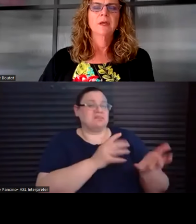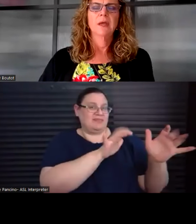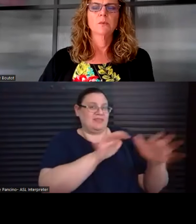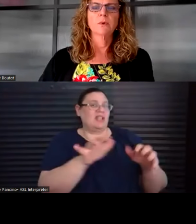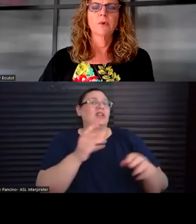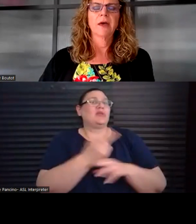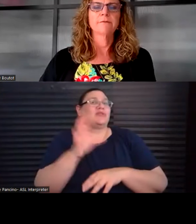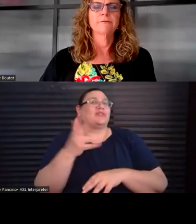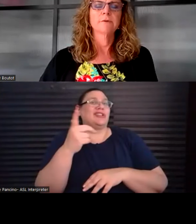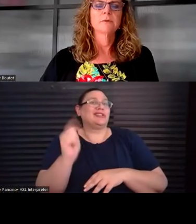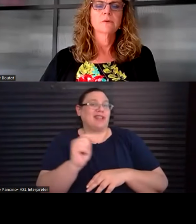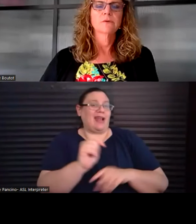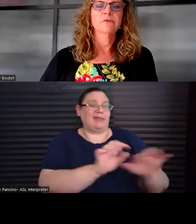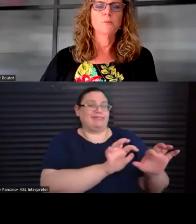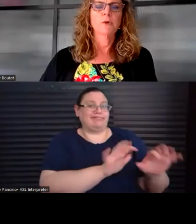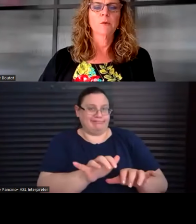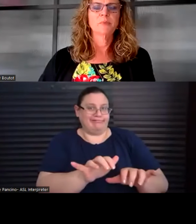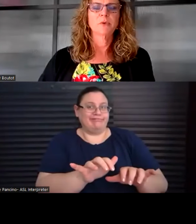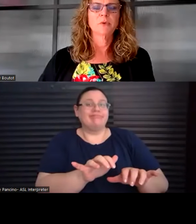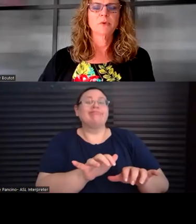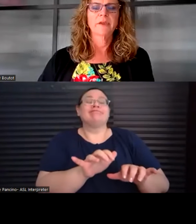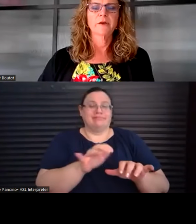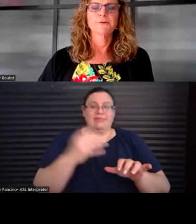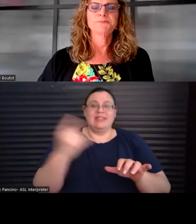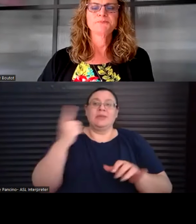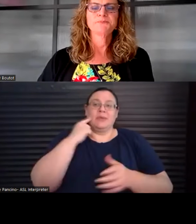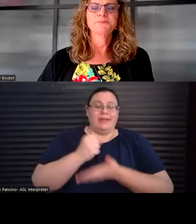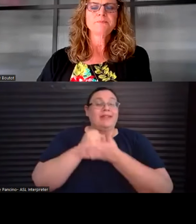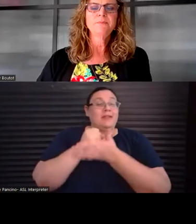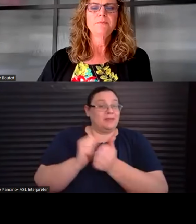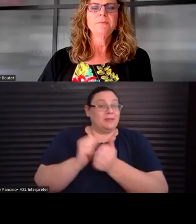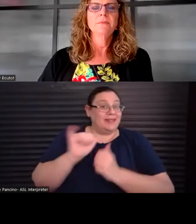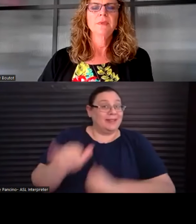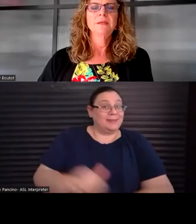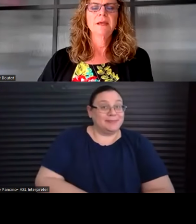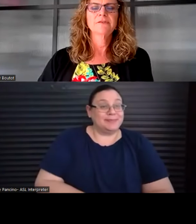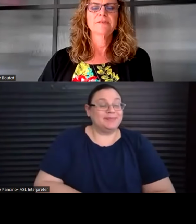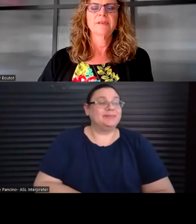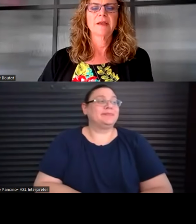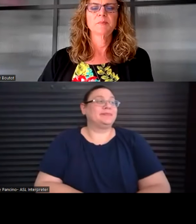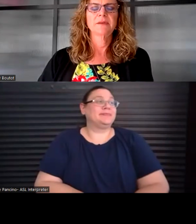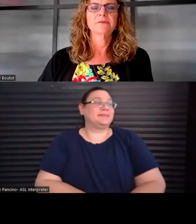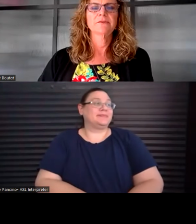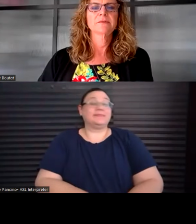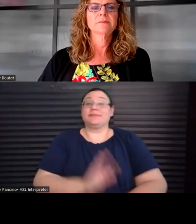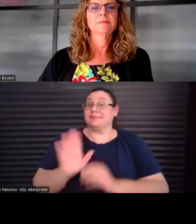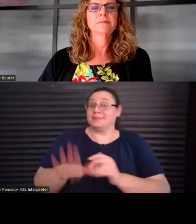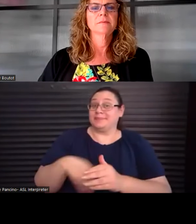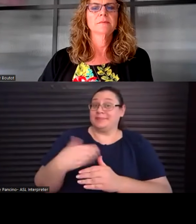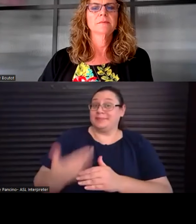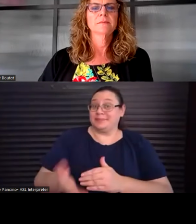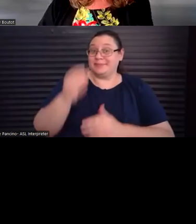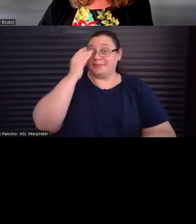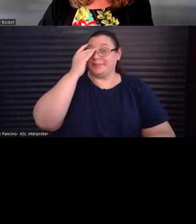box and we will have someone help you there. Next slide, please.